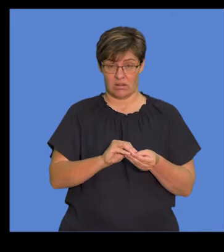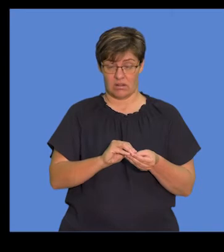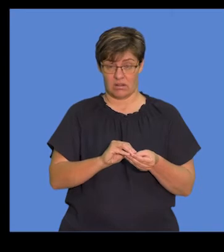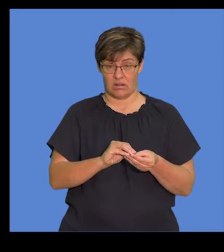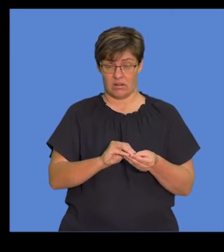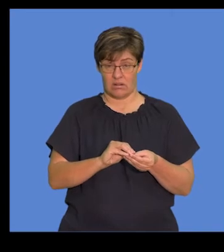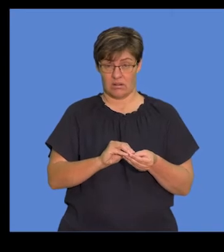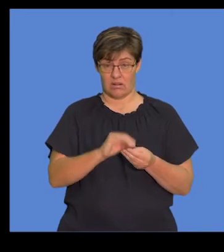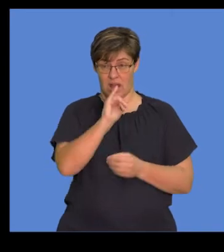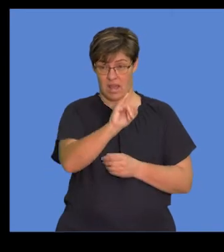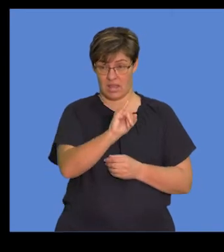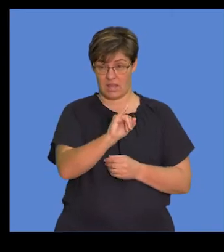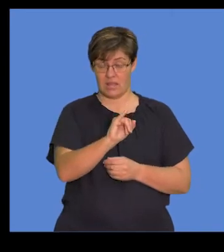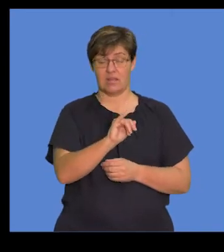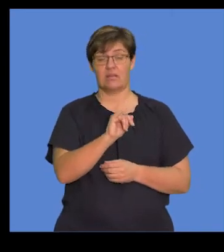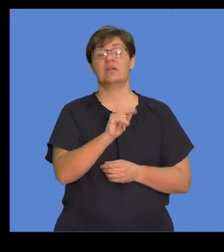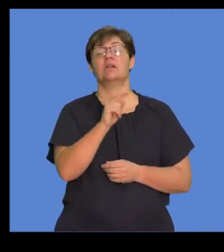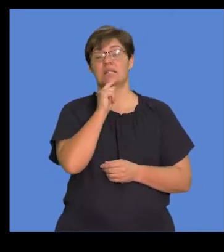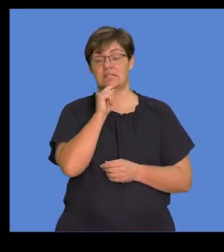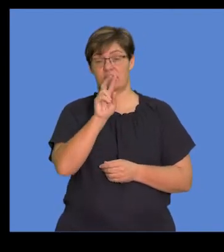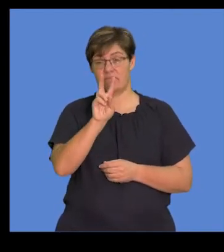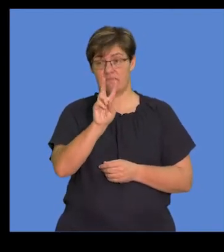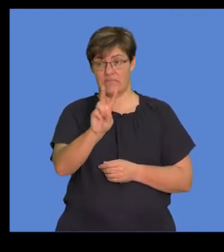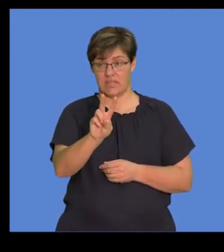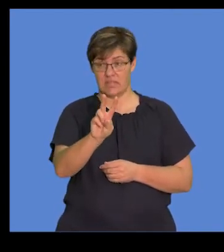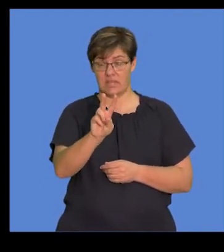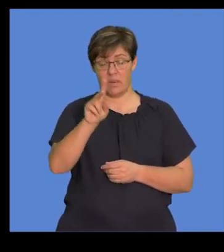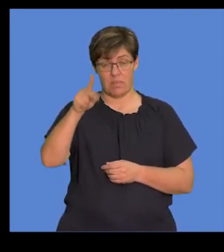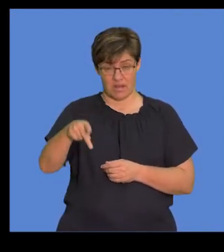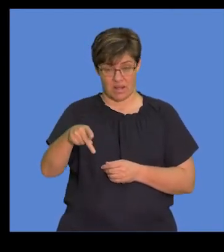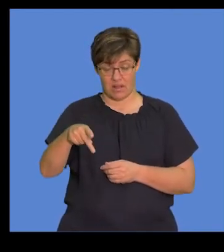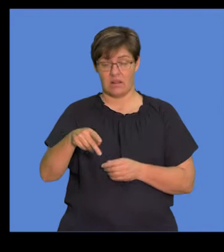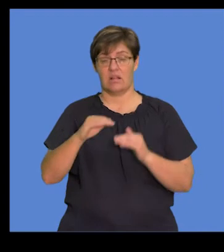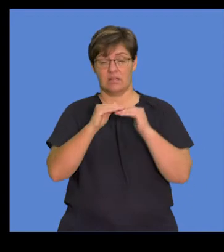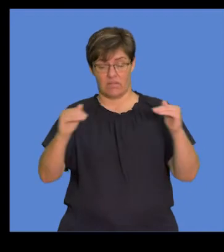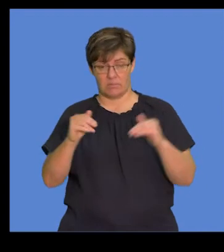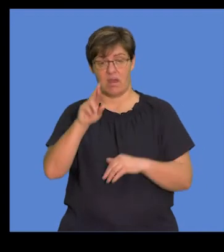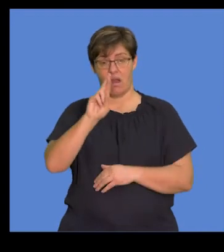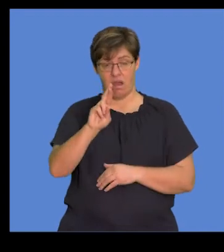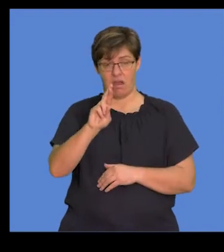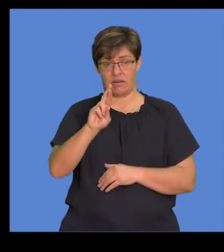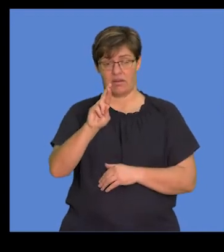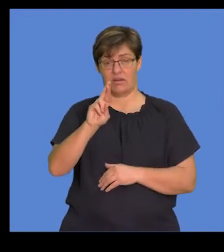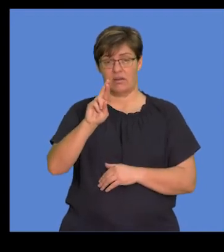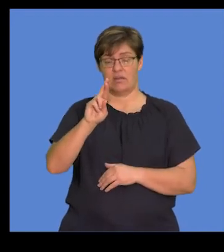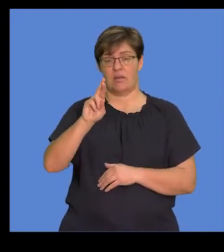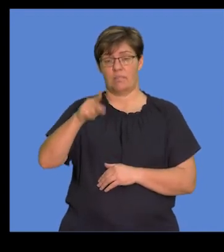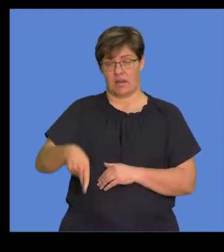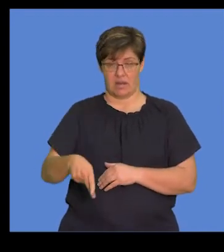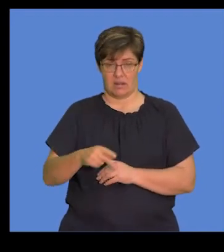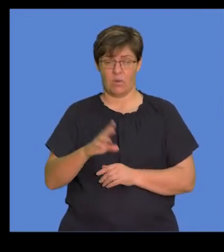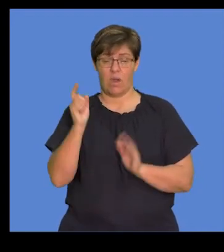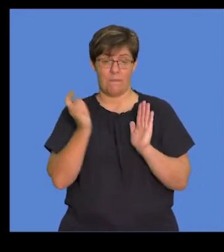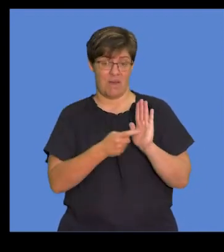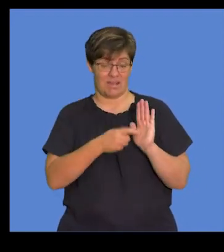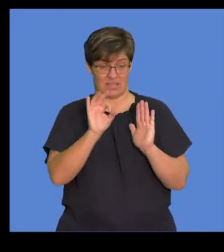which is the main current, is equals to V parallel divided by R parallel. Okay, because it's a 3-mark